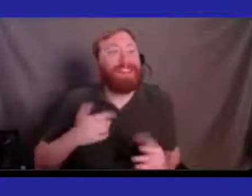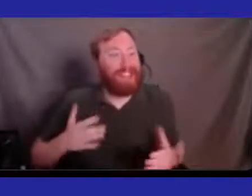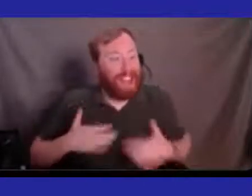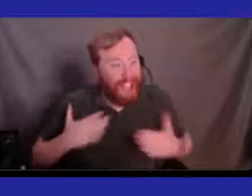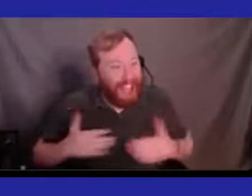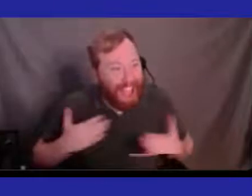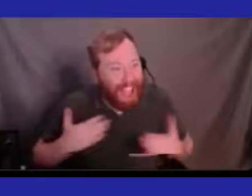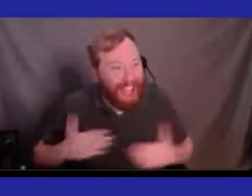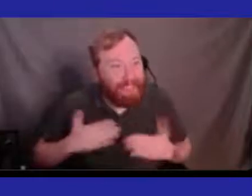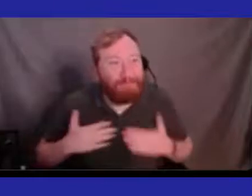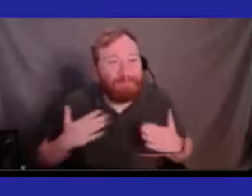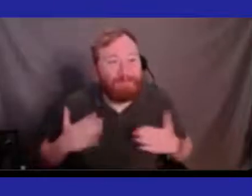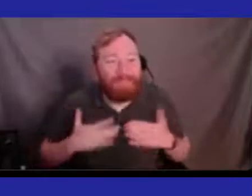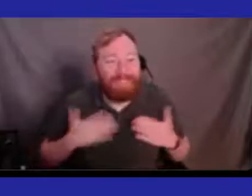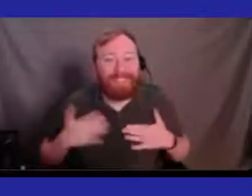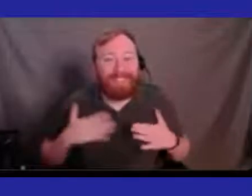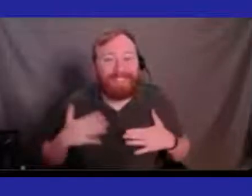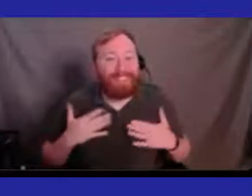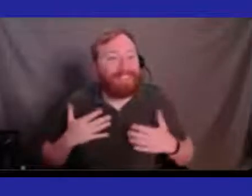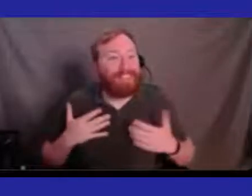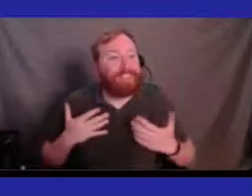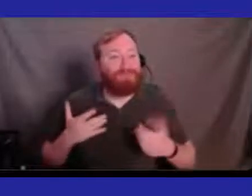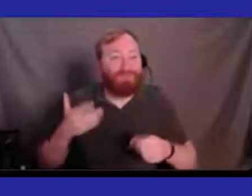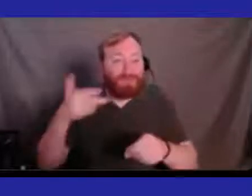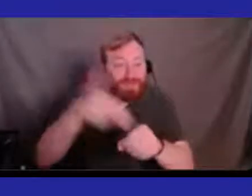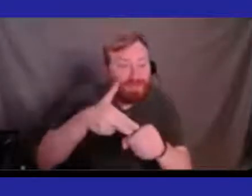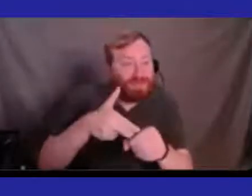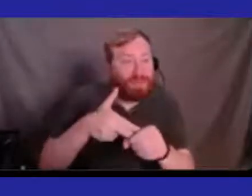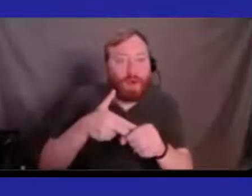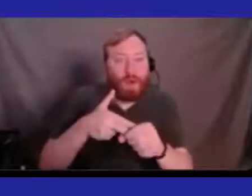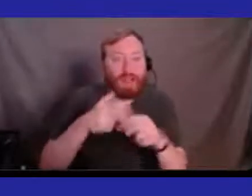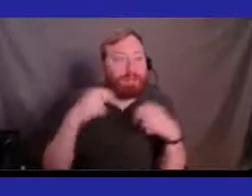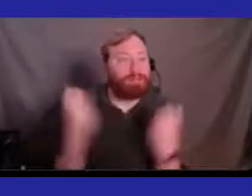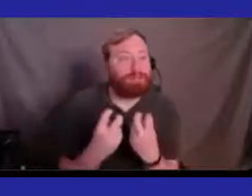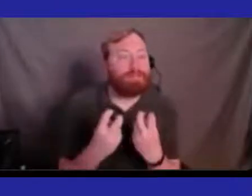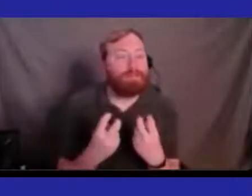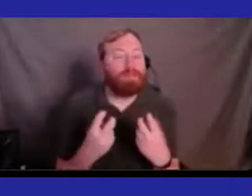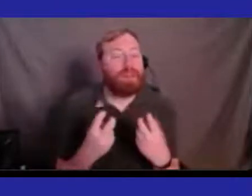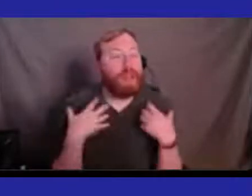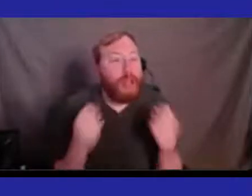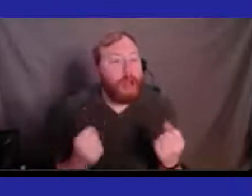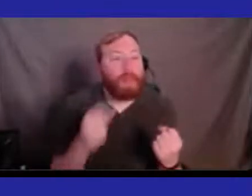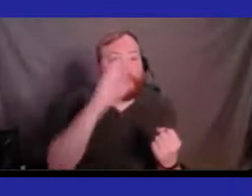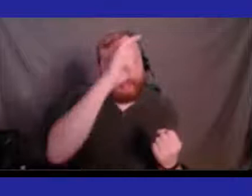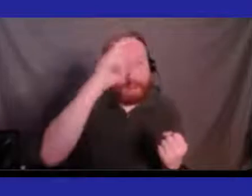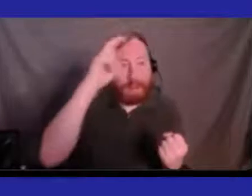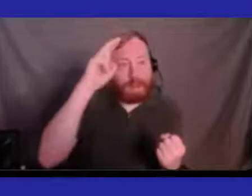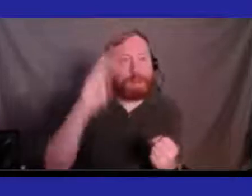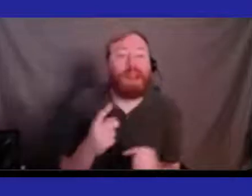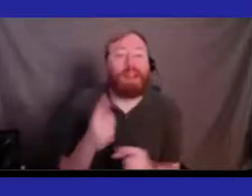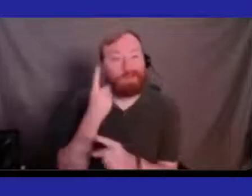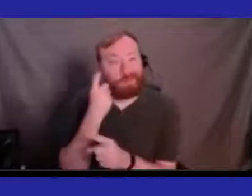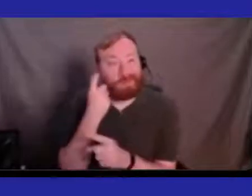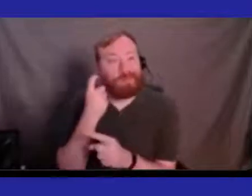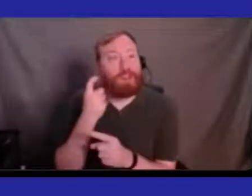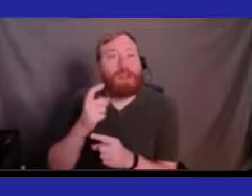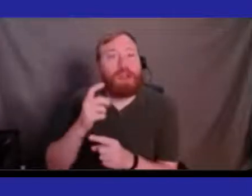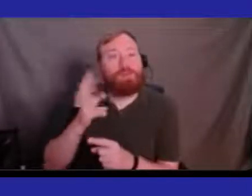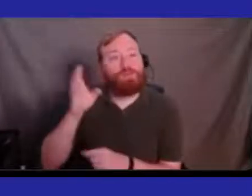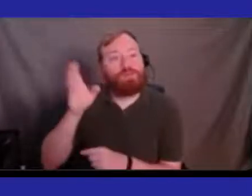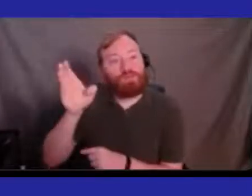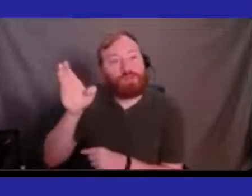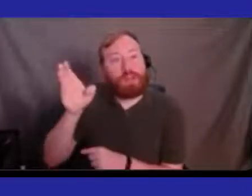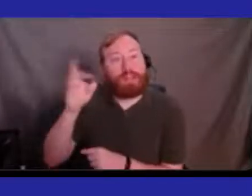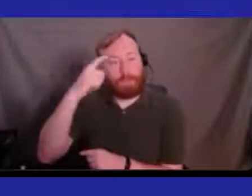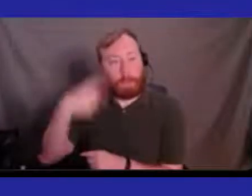by Health and Hospitals, and as was mentioned earlier, Brooklyn too is special to me. I